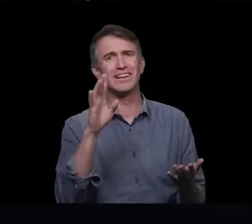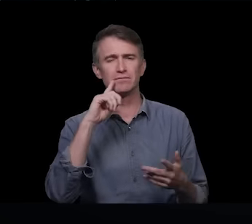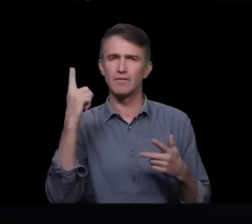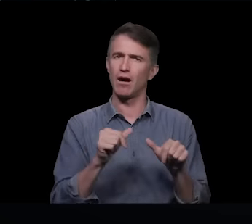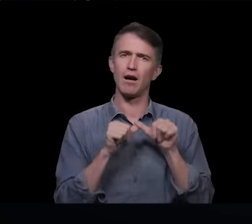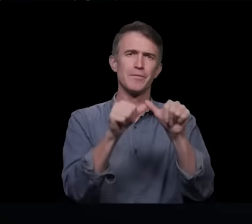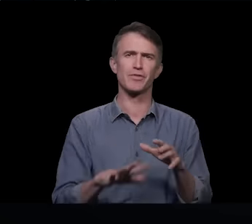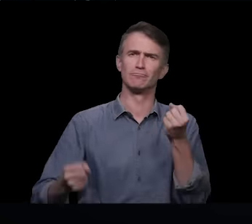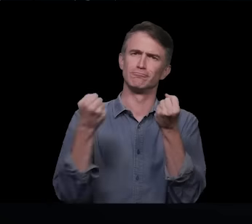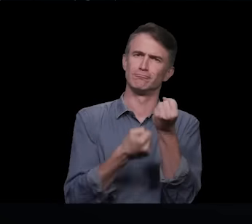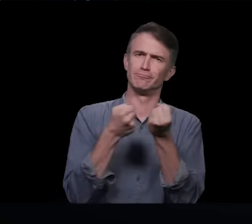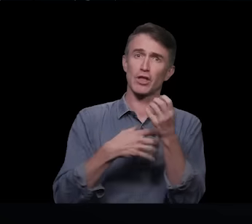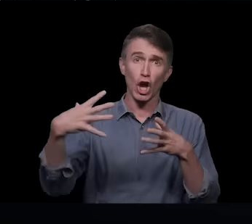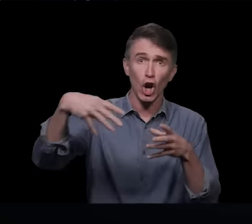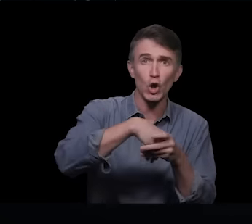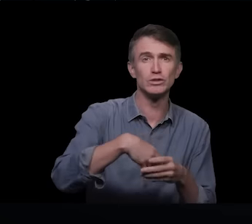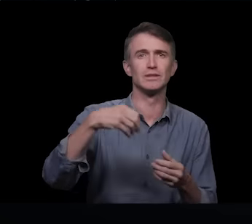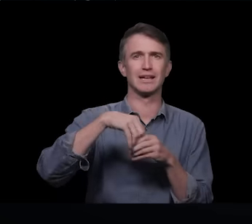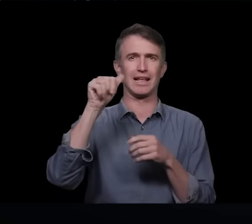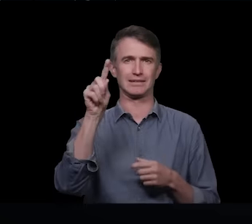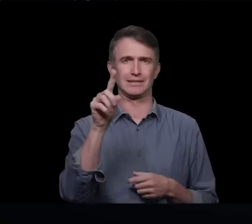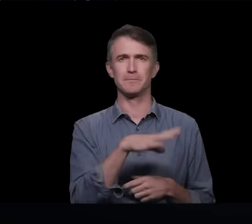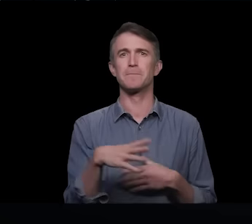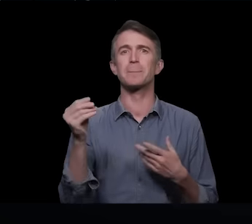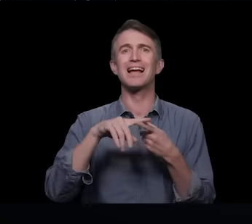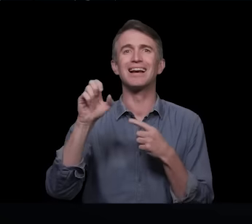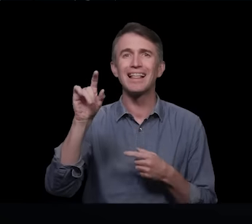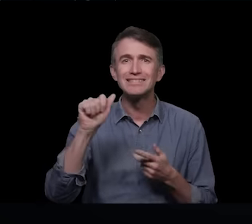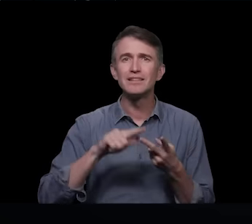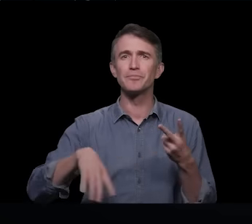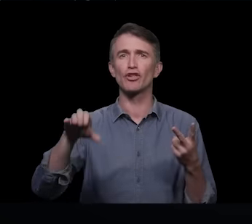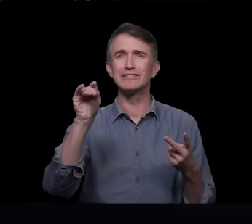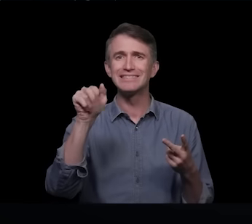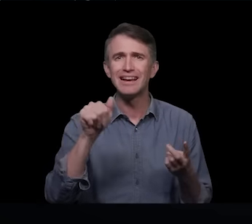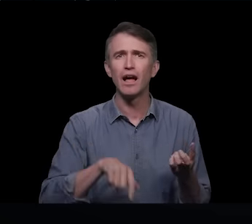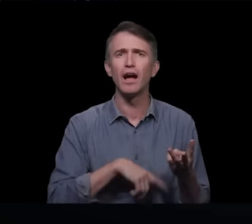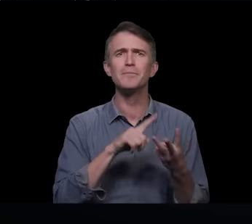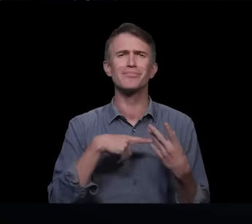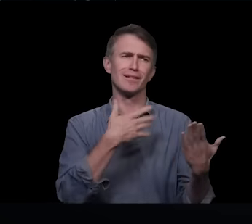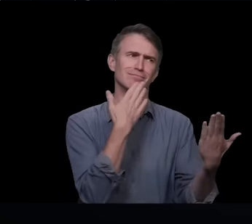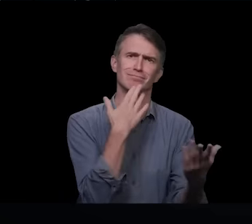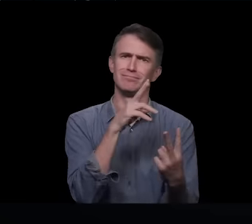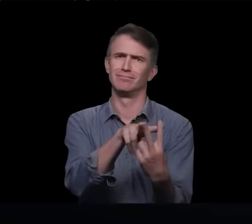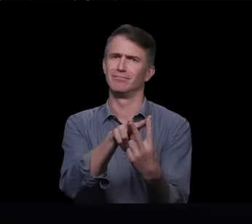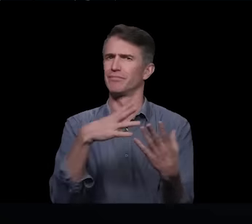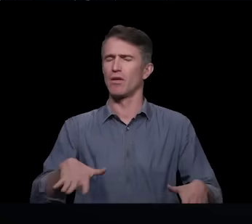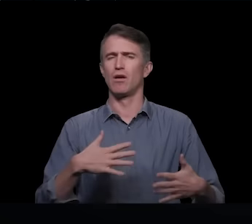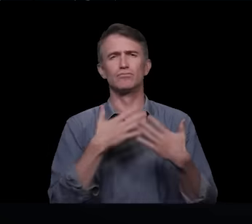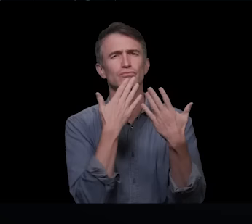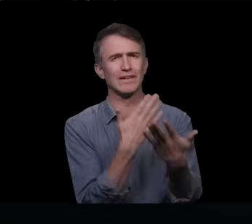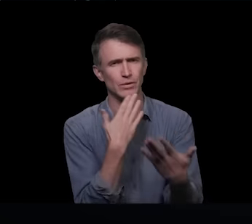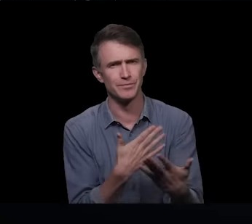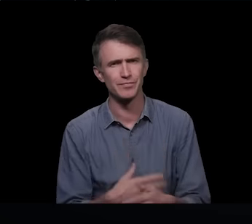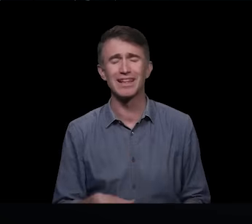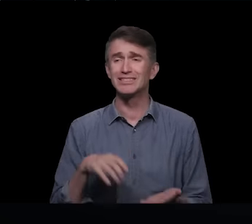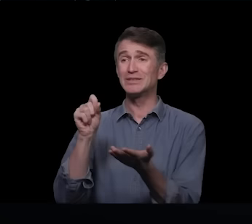to Netflix for always championing inclusion in AD, and to Elisa Beniero and Christina Teely in particular.